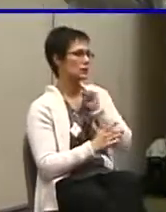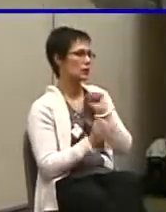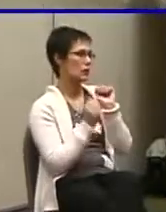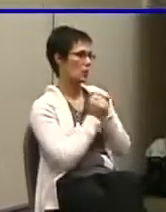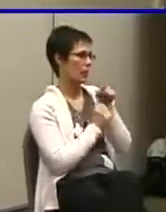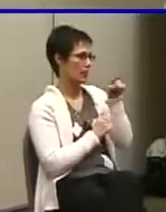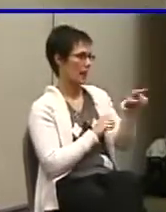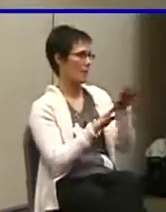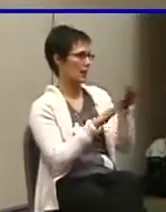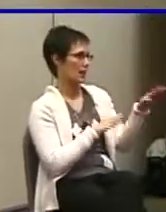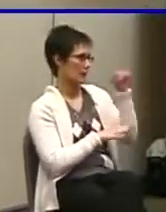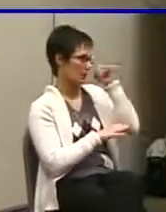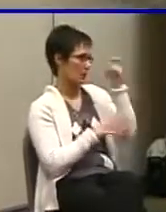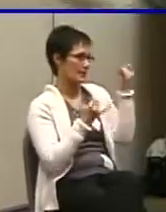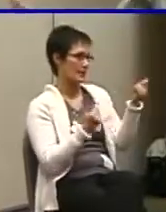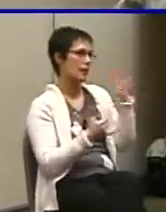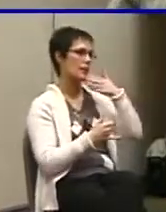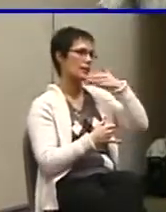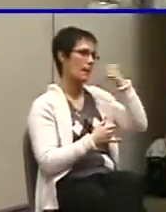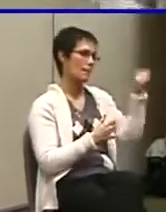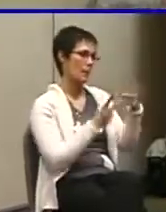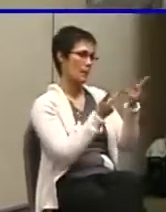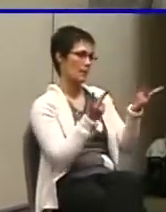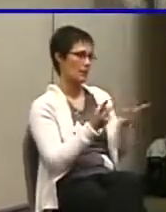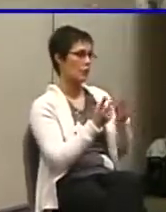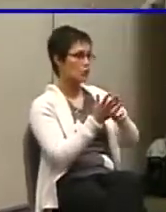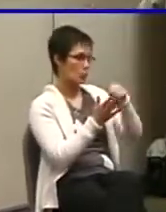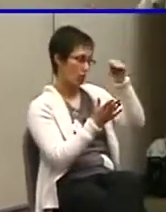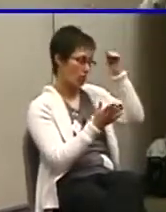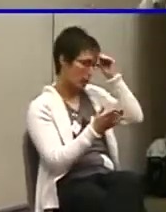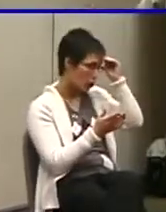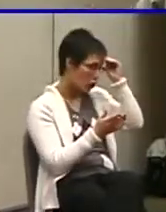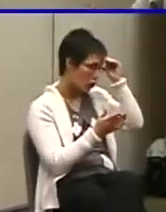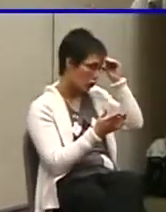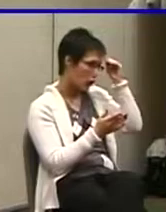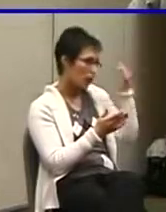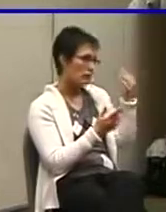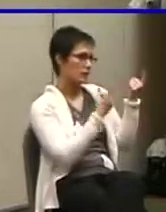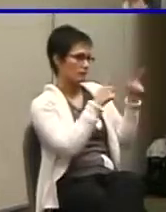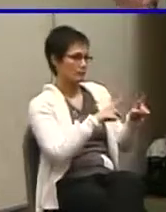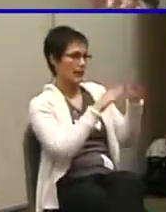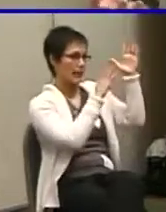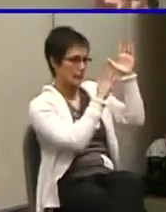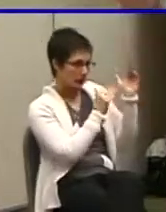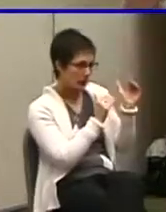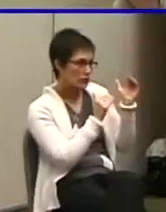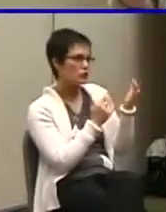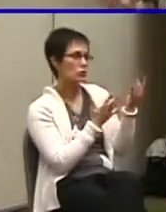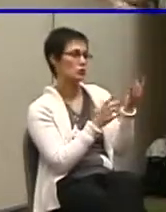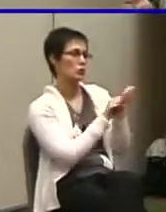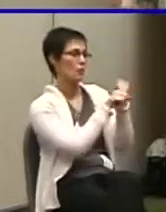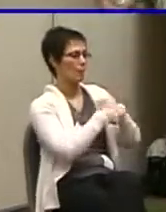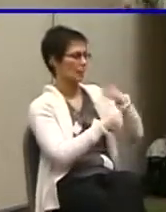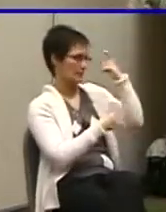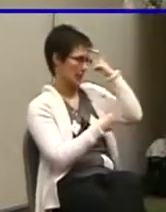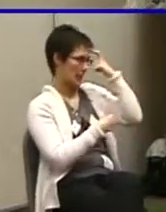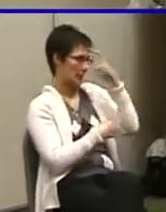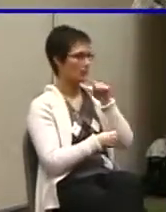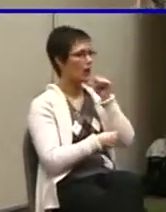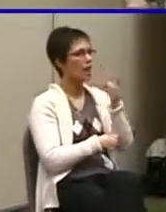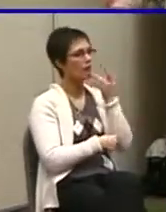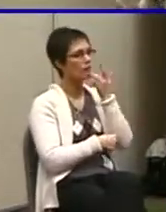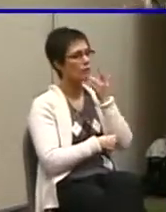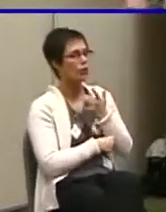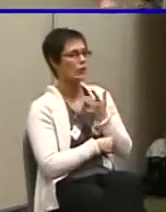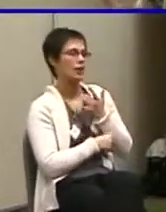now he's in a better place to learn the contingencies, to make sense out of this. Unfortunately, we're just now starting to find some